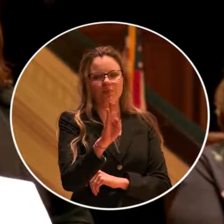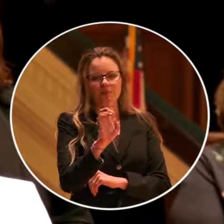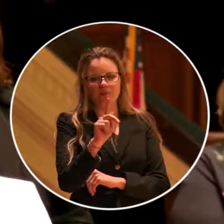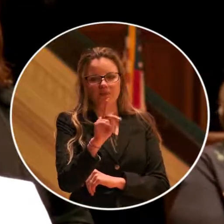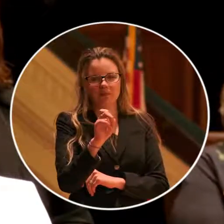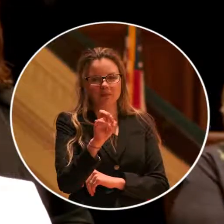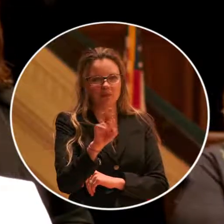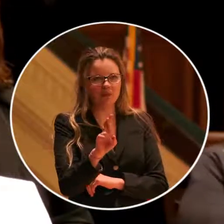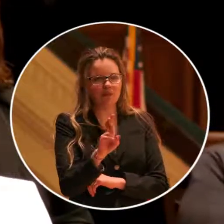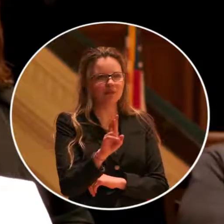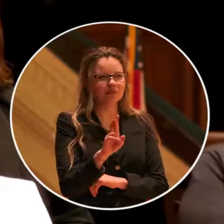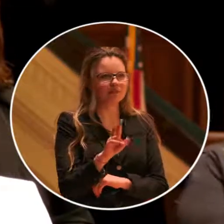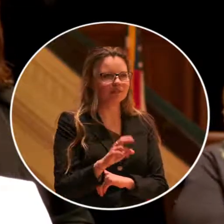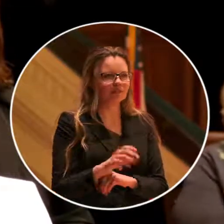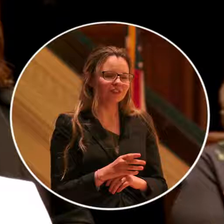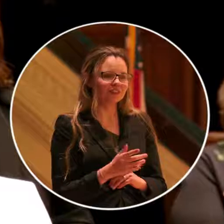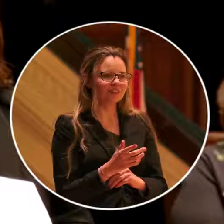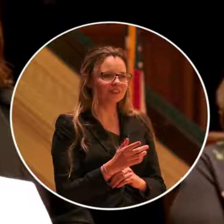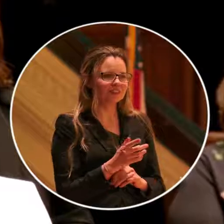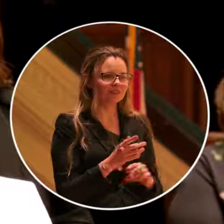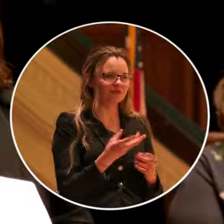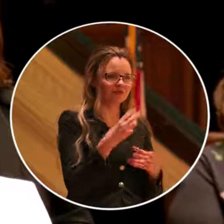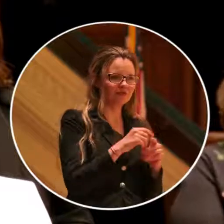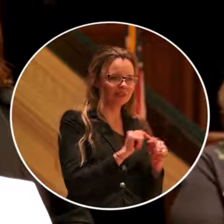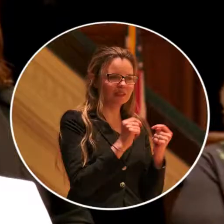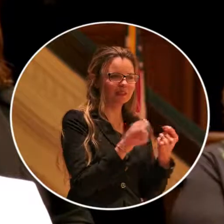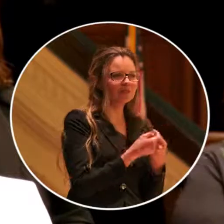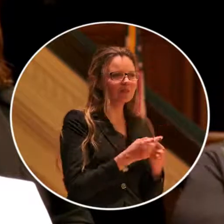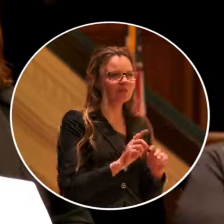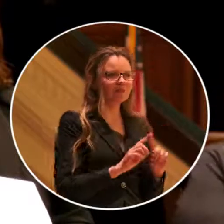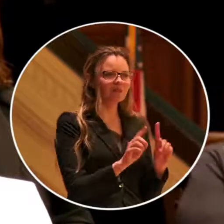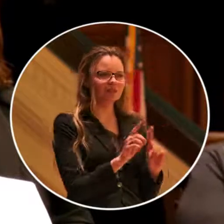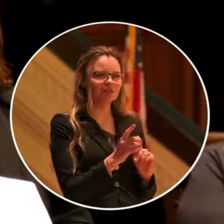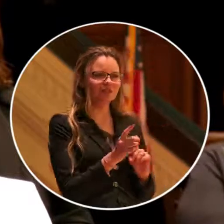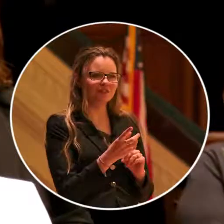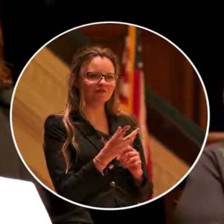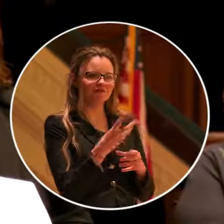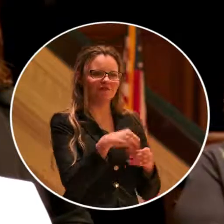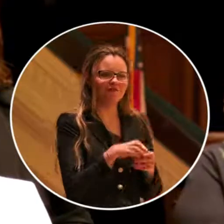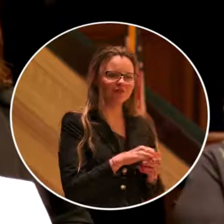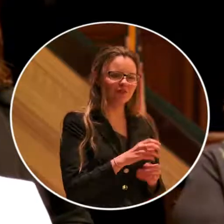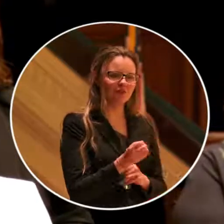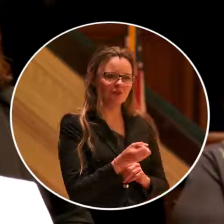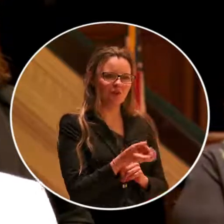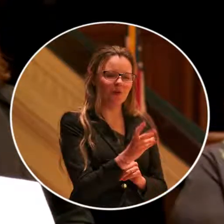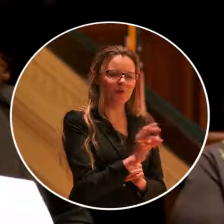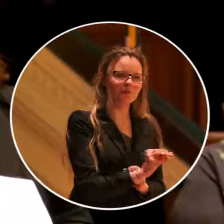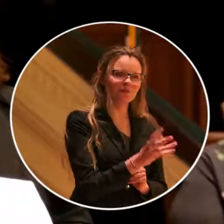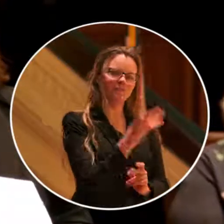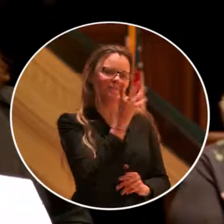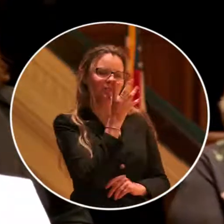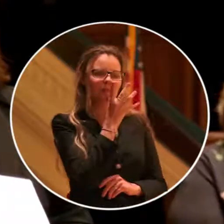very own magical mom moment. She's watching her daughter graduate from college right now.